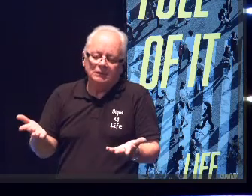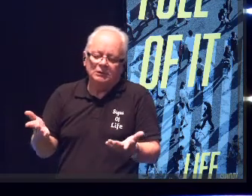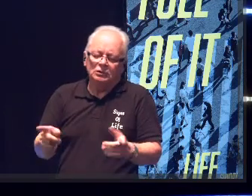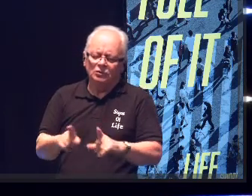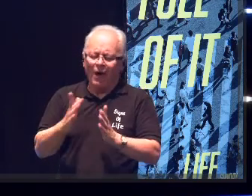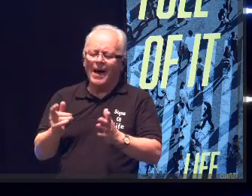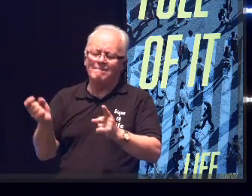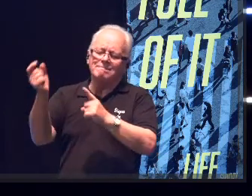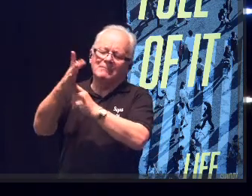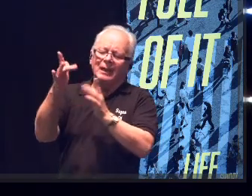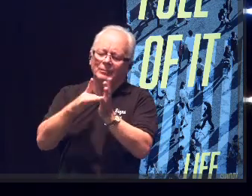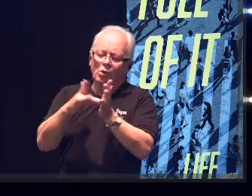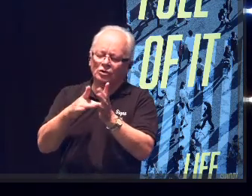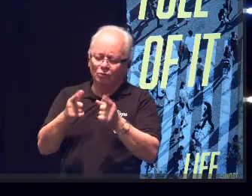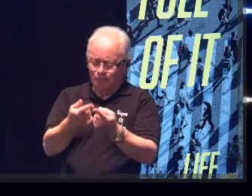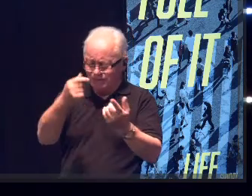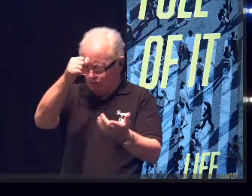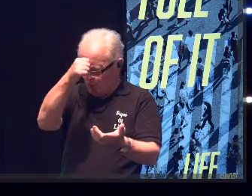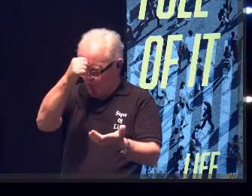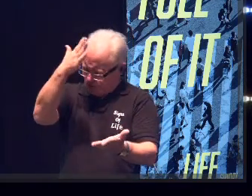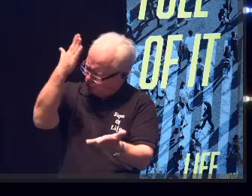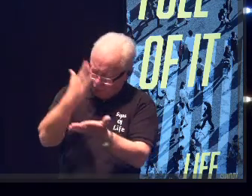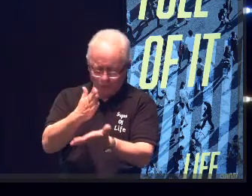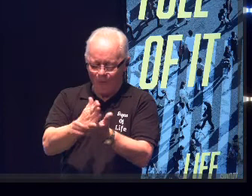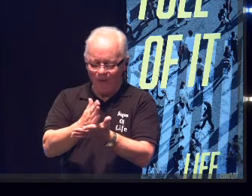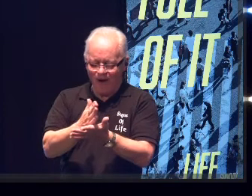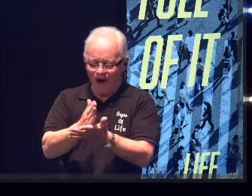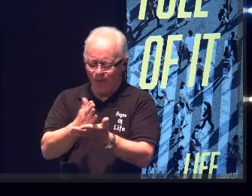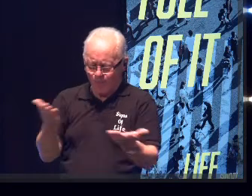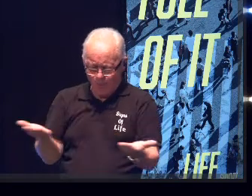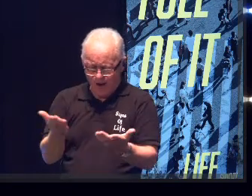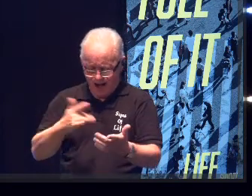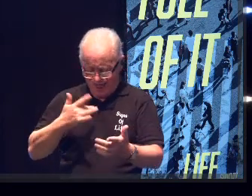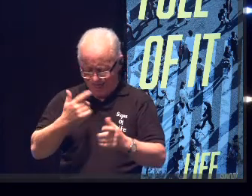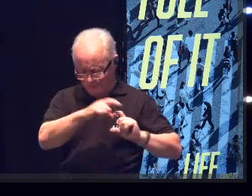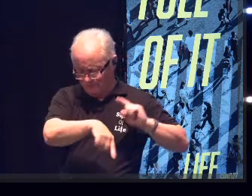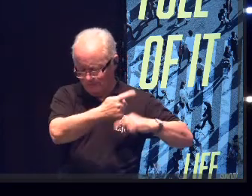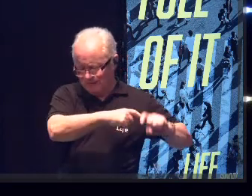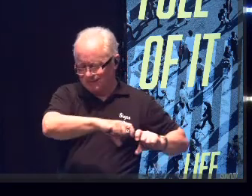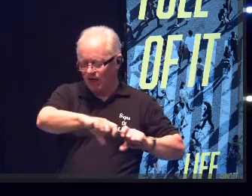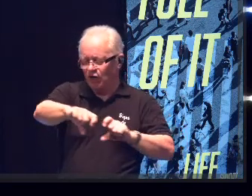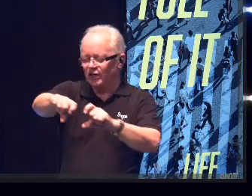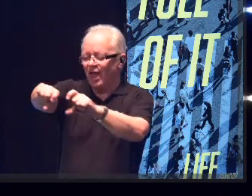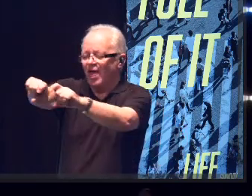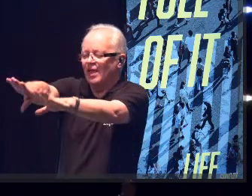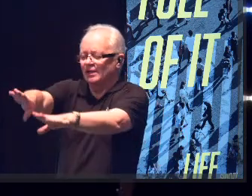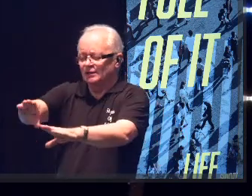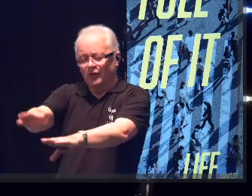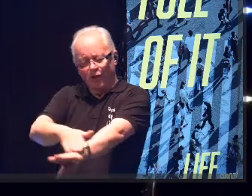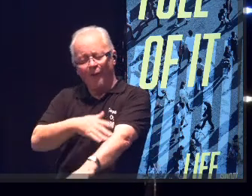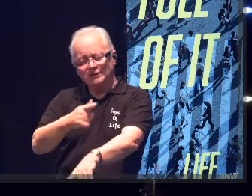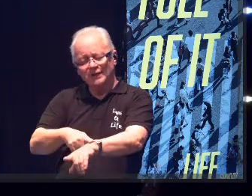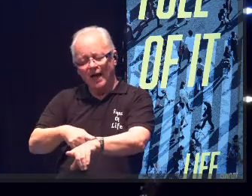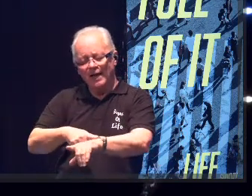It's so important that we have a certainty as to where we're going to spend eternity. It's a long time.